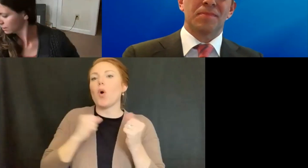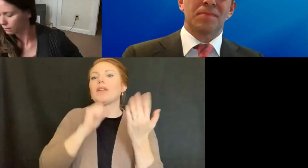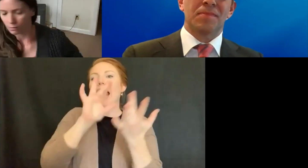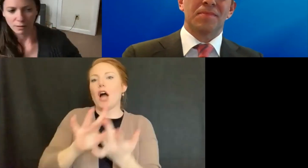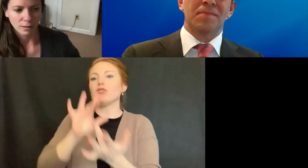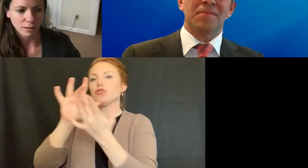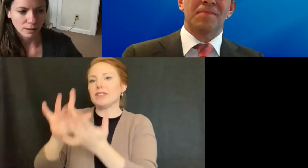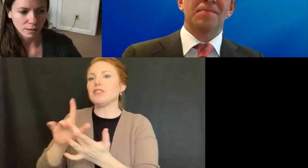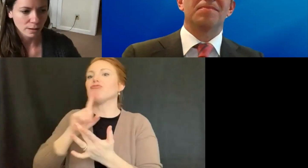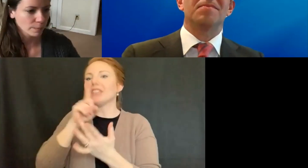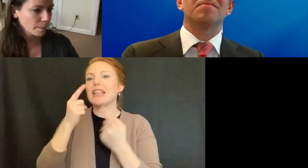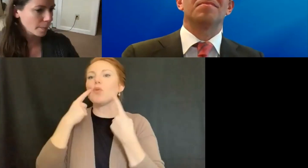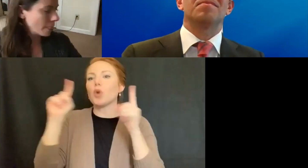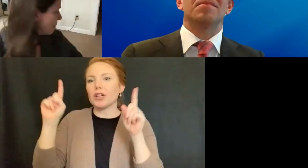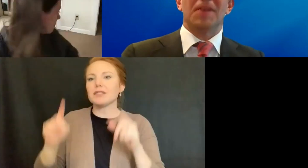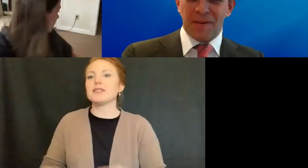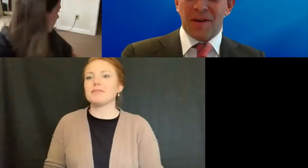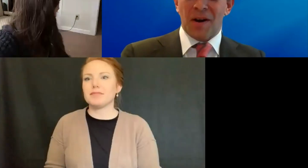works.